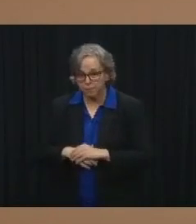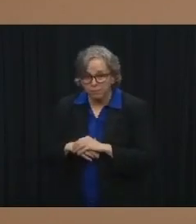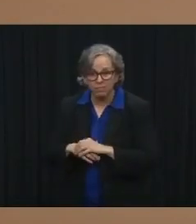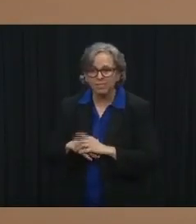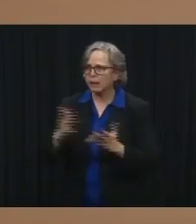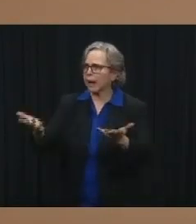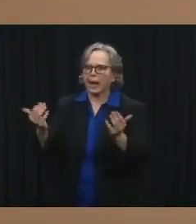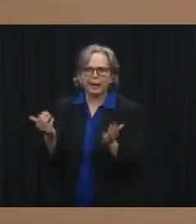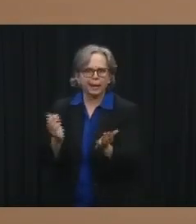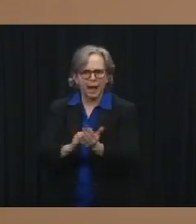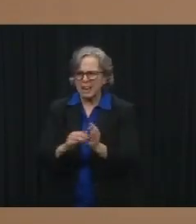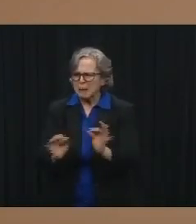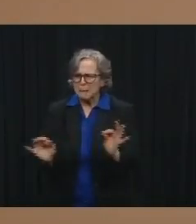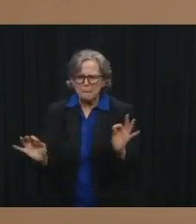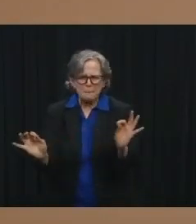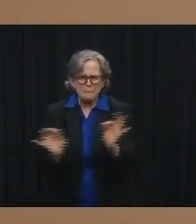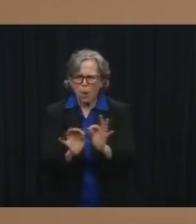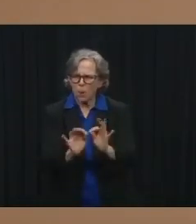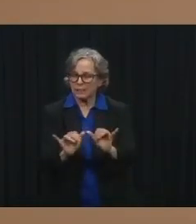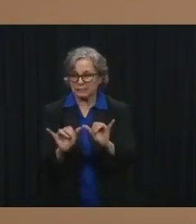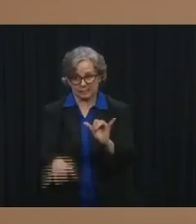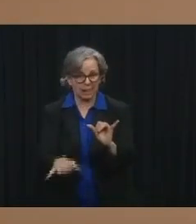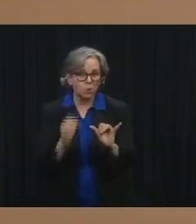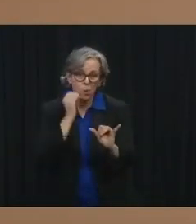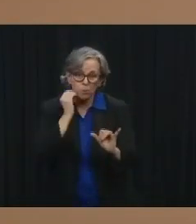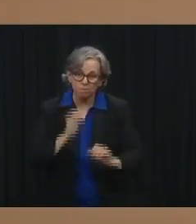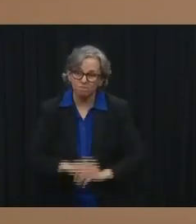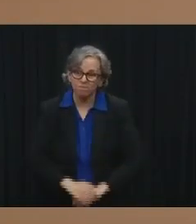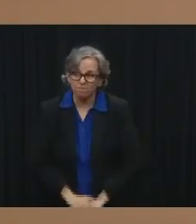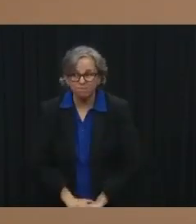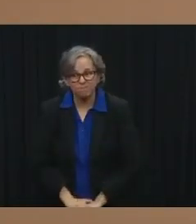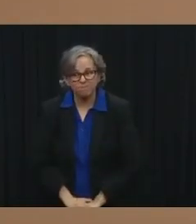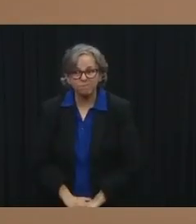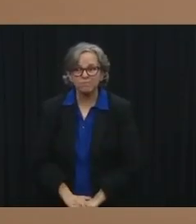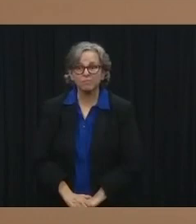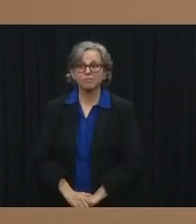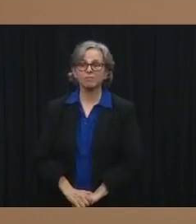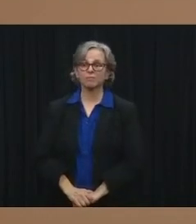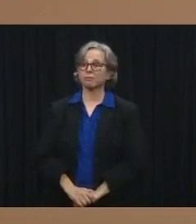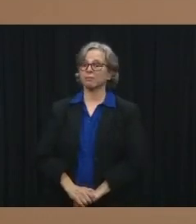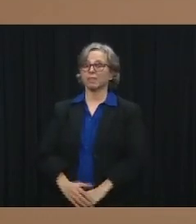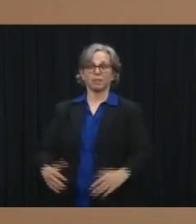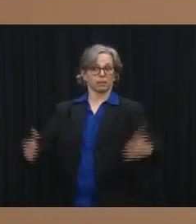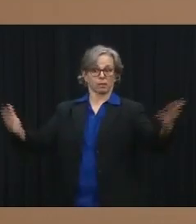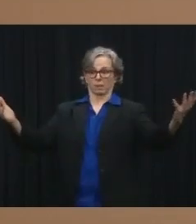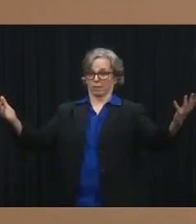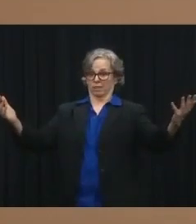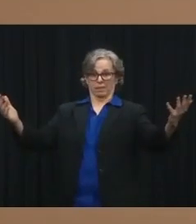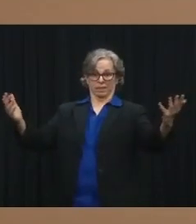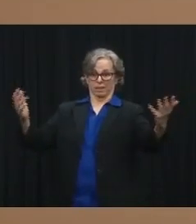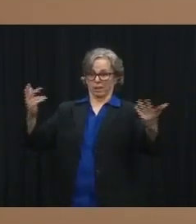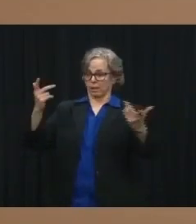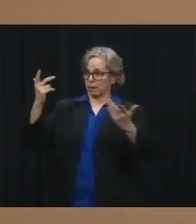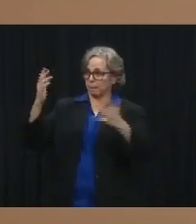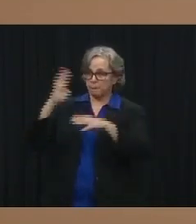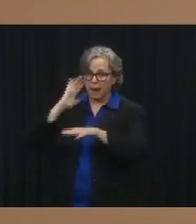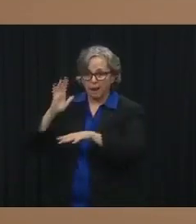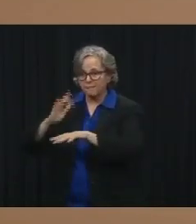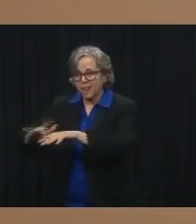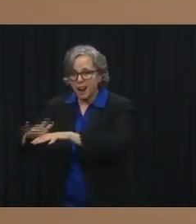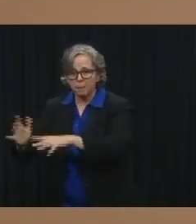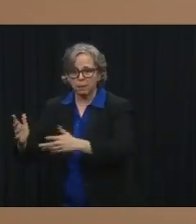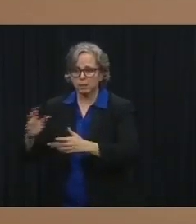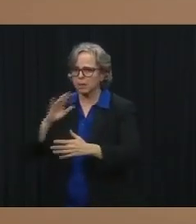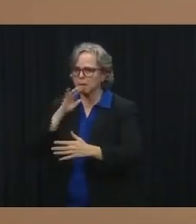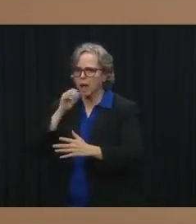unexpected emergencies that we routinely have, and most importantly, for the cases that we know to come. We know that at some